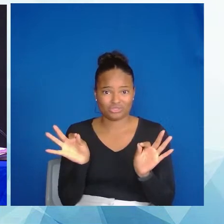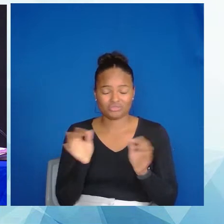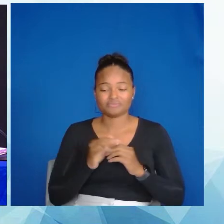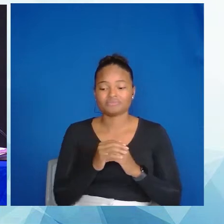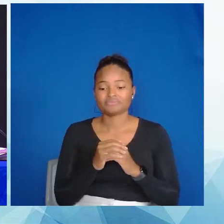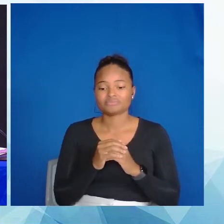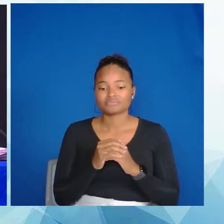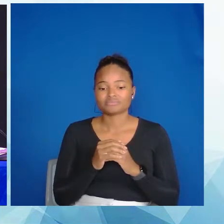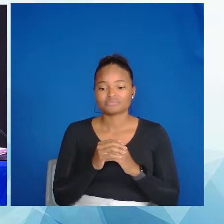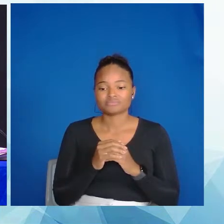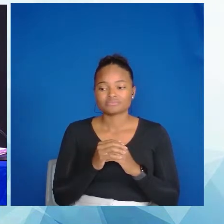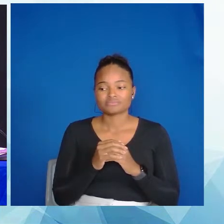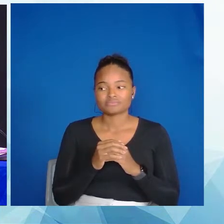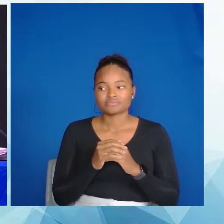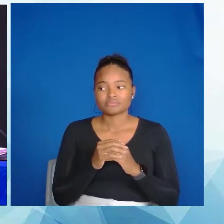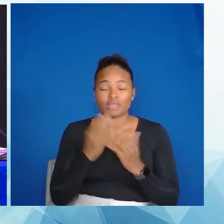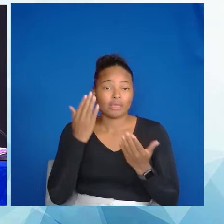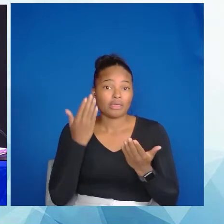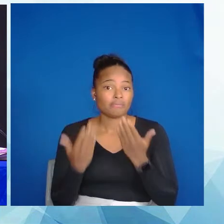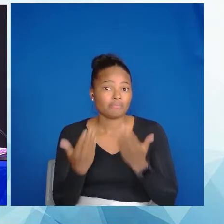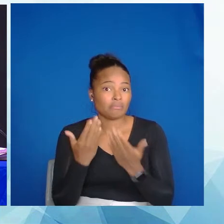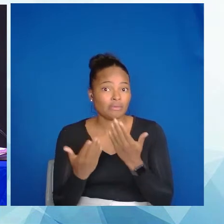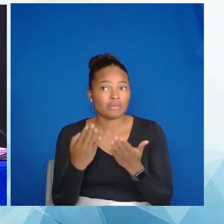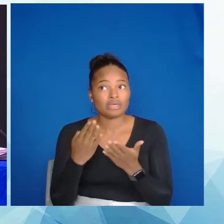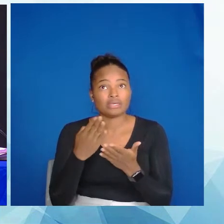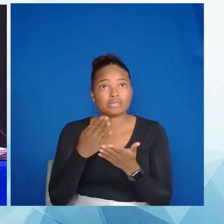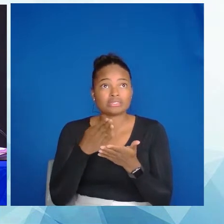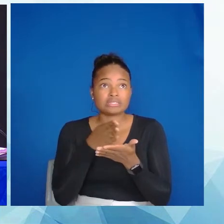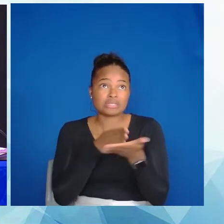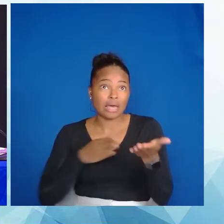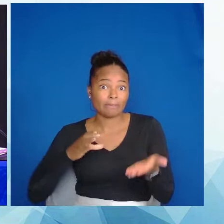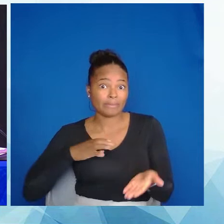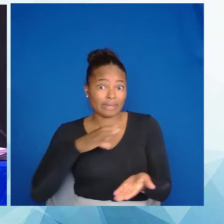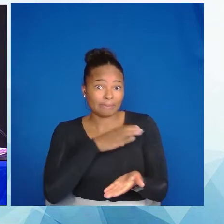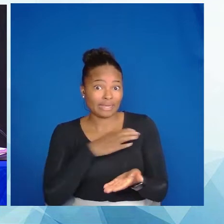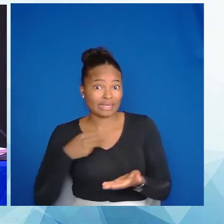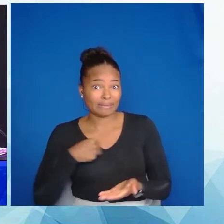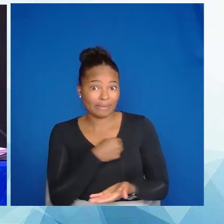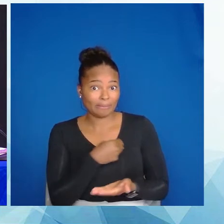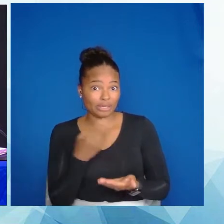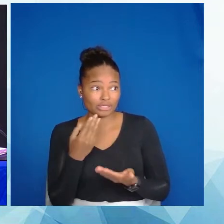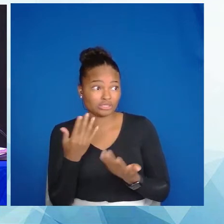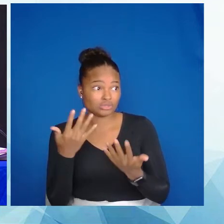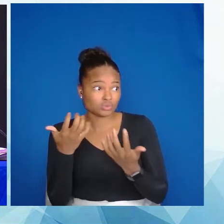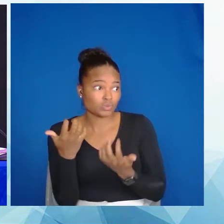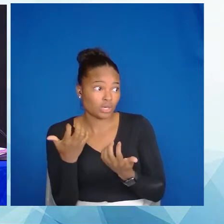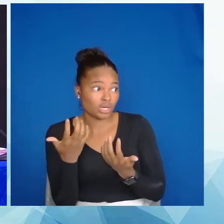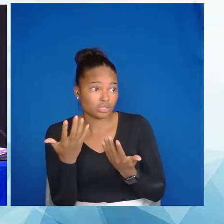But maybe some of the committee might want to